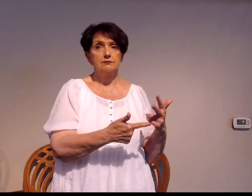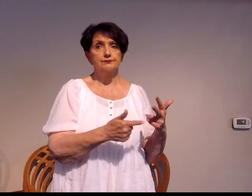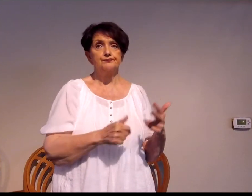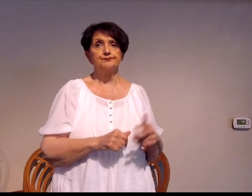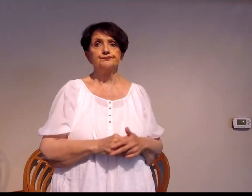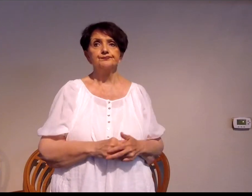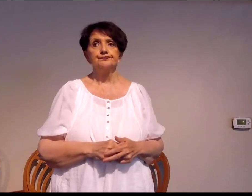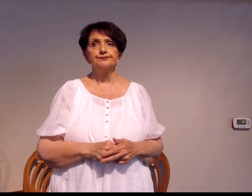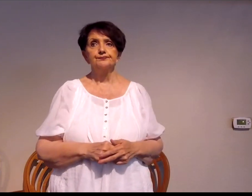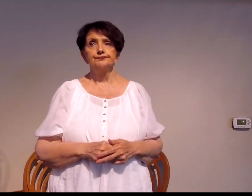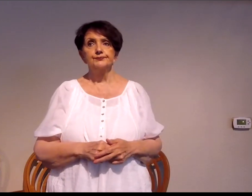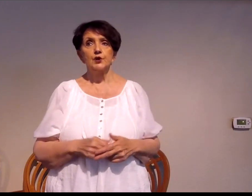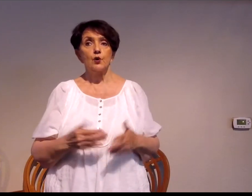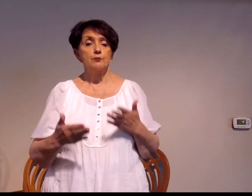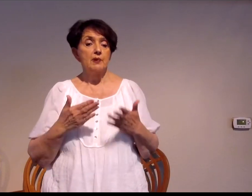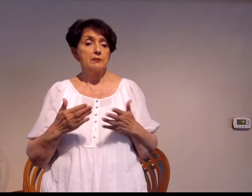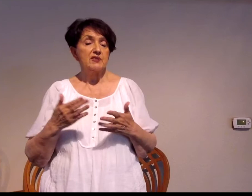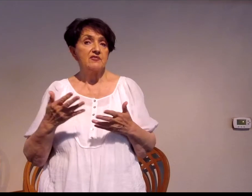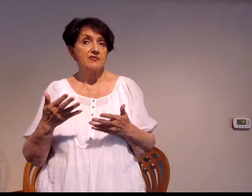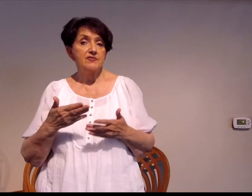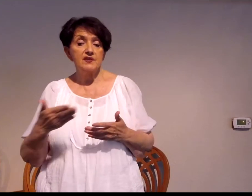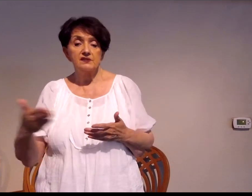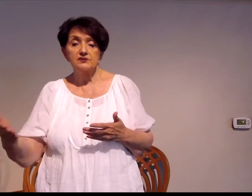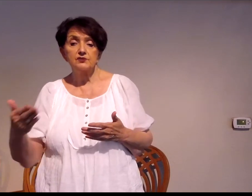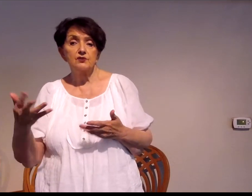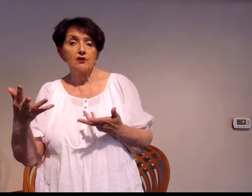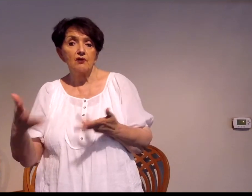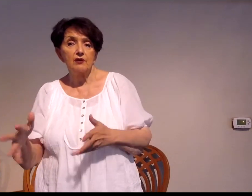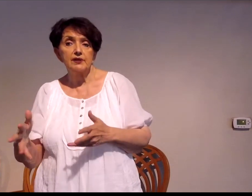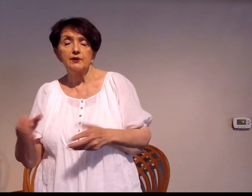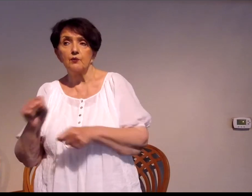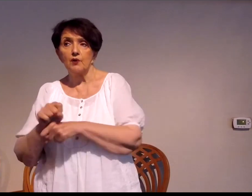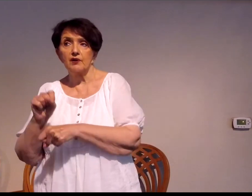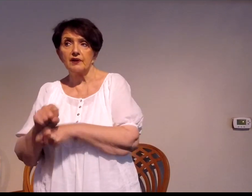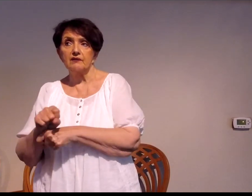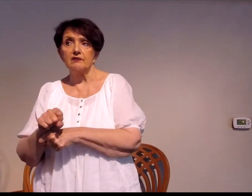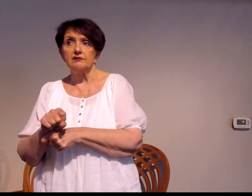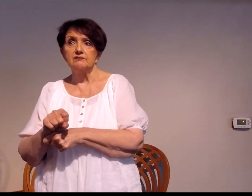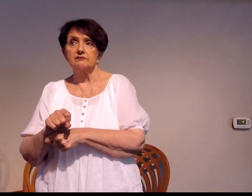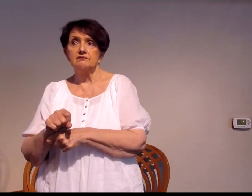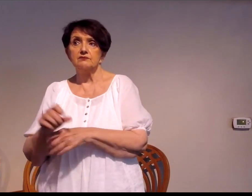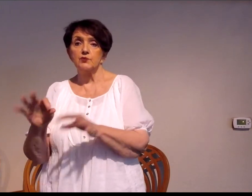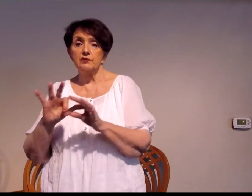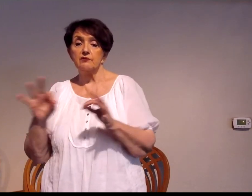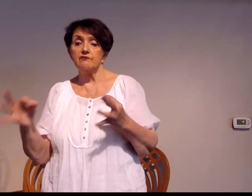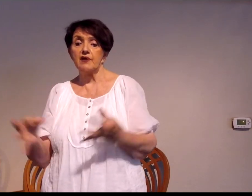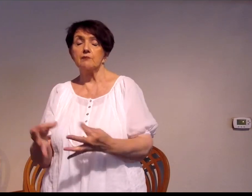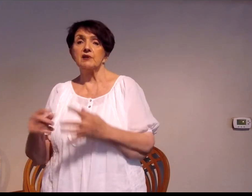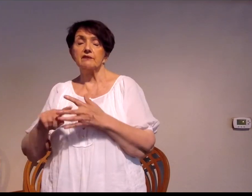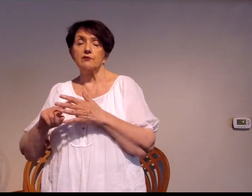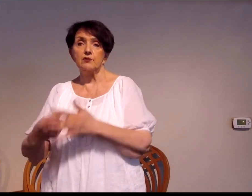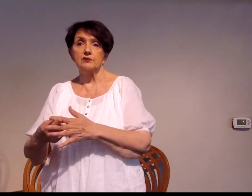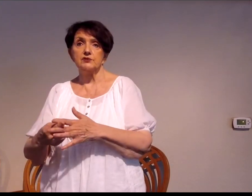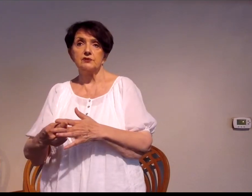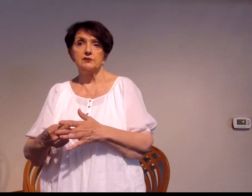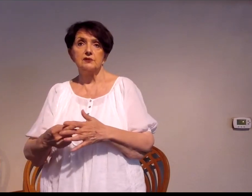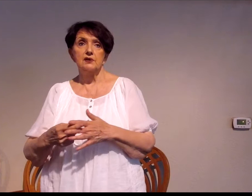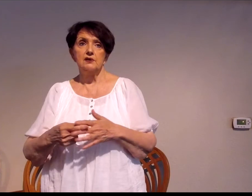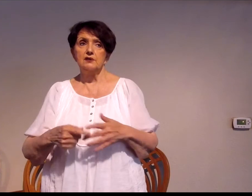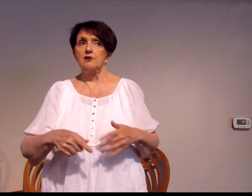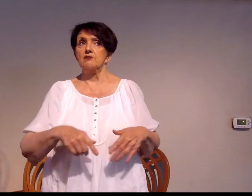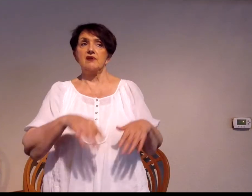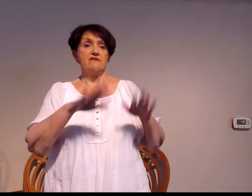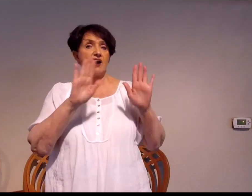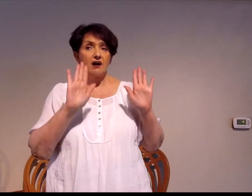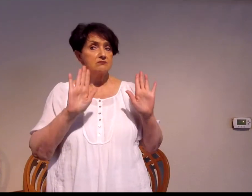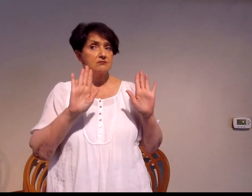or perhaps things you're already working on with your family of origin. Rumble, continue. Don't give up till you got it